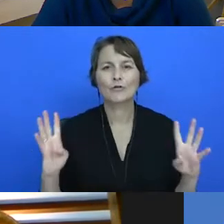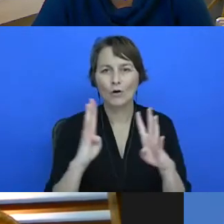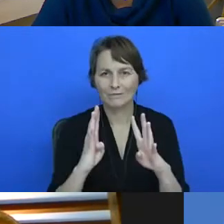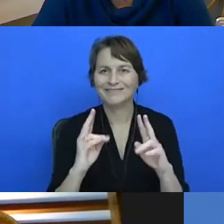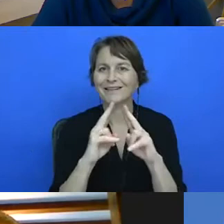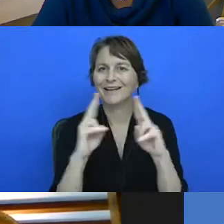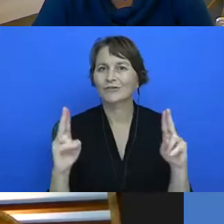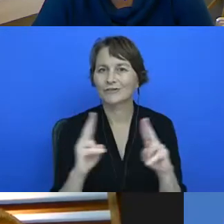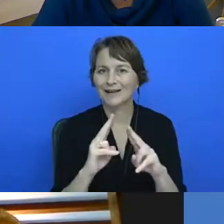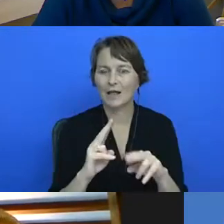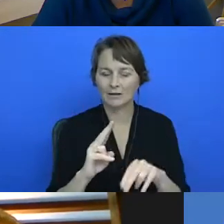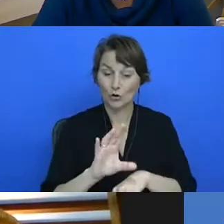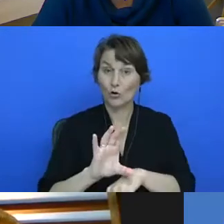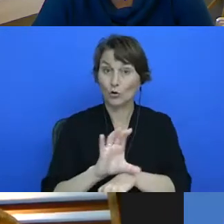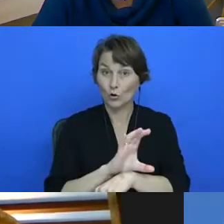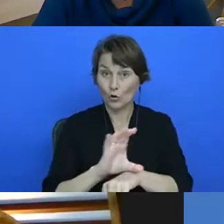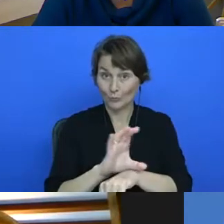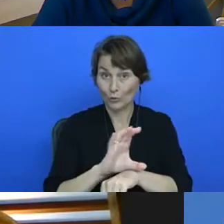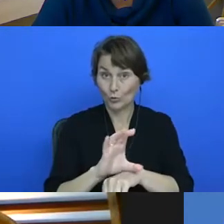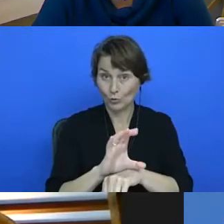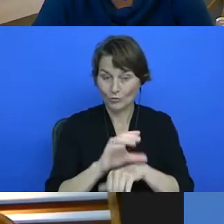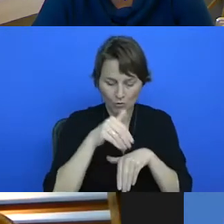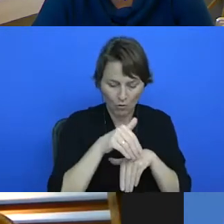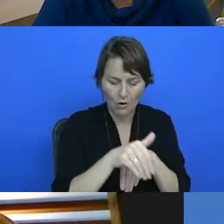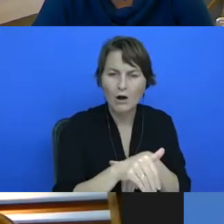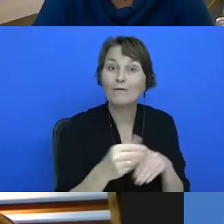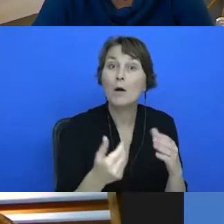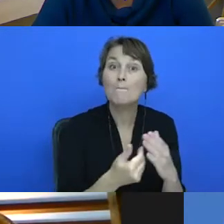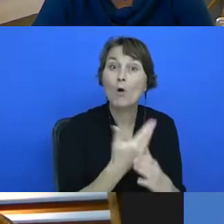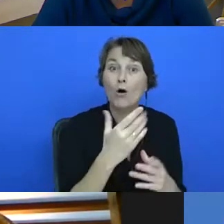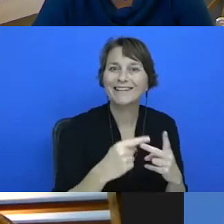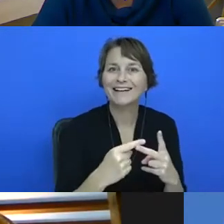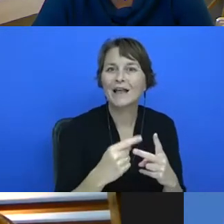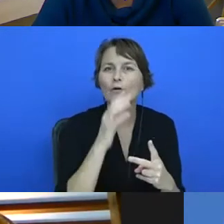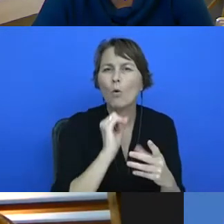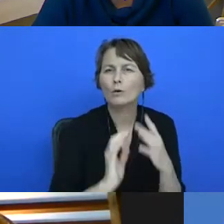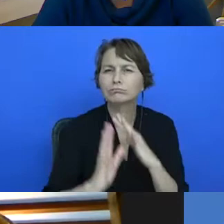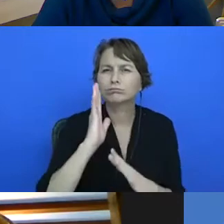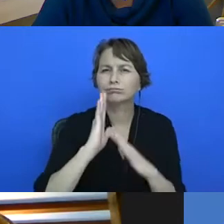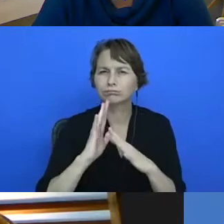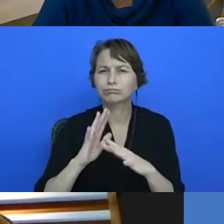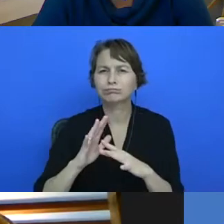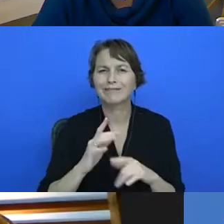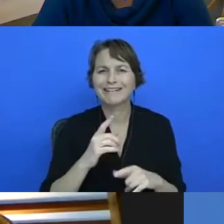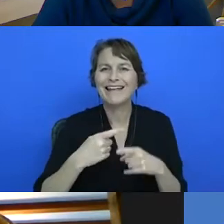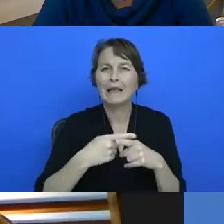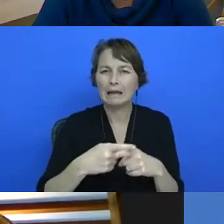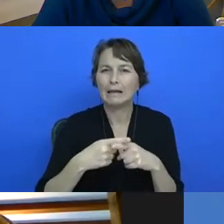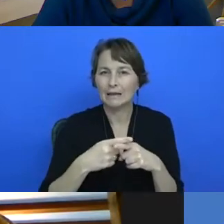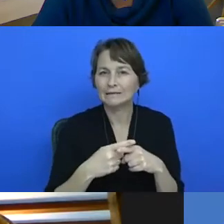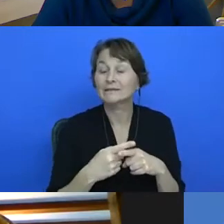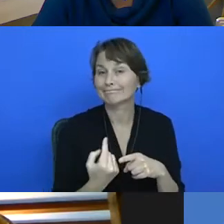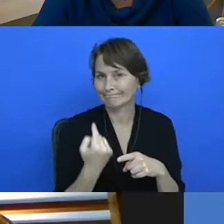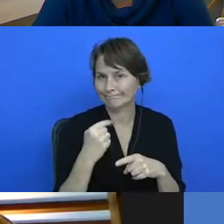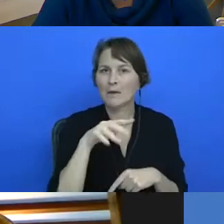of Modern and Medieval English, so the ICAME 41. That took place in May from the 20th to